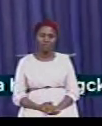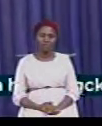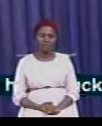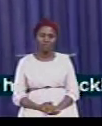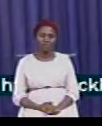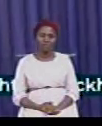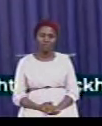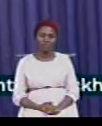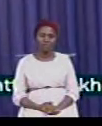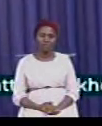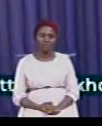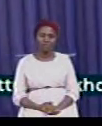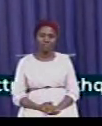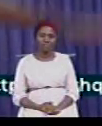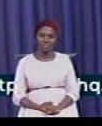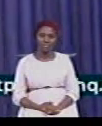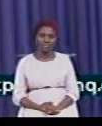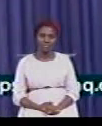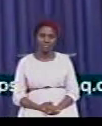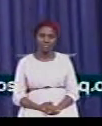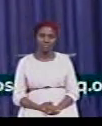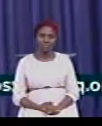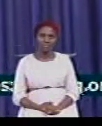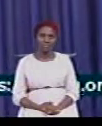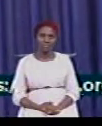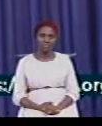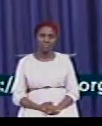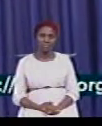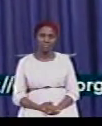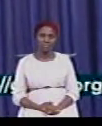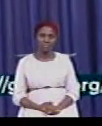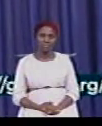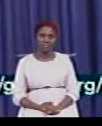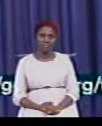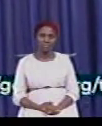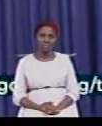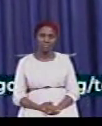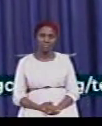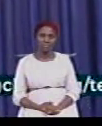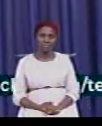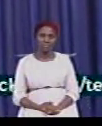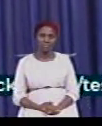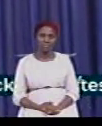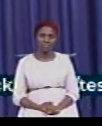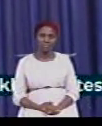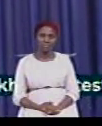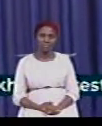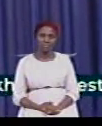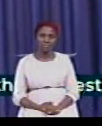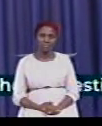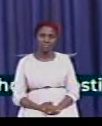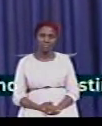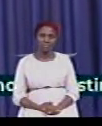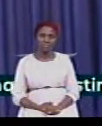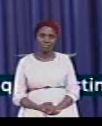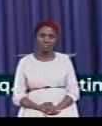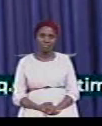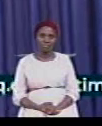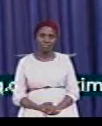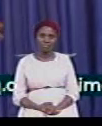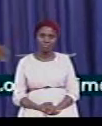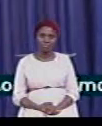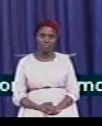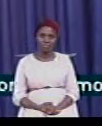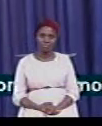and Honmunu. Me and Ramitin, what them when you now can some little move one by one. First, Nami Ferris, eh? Met me a